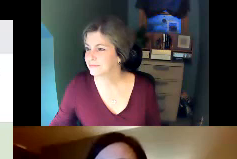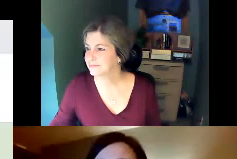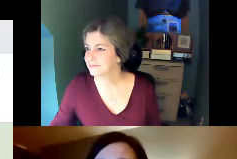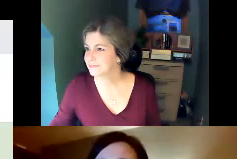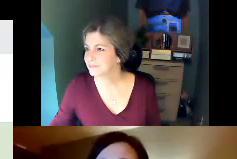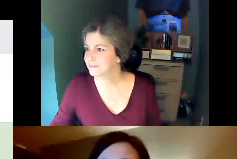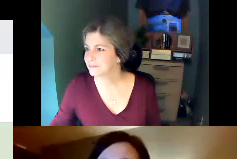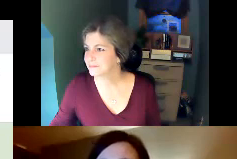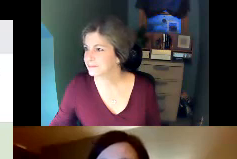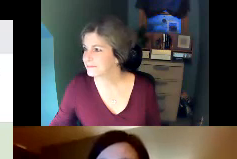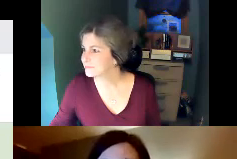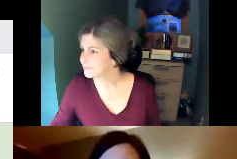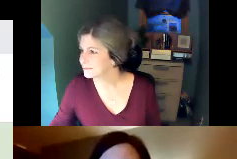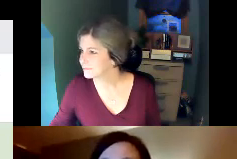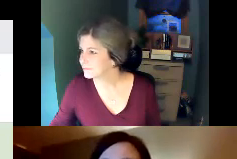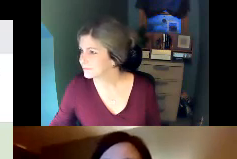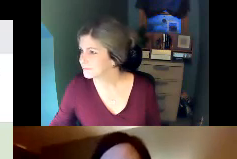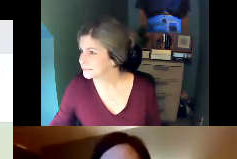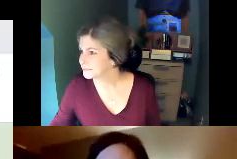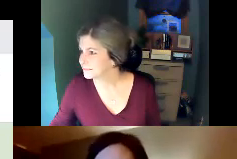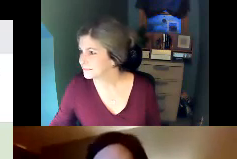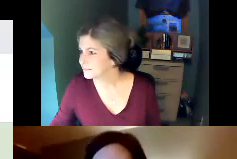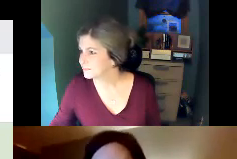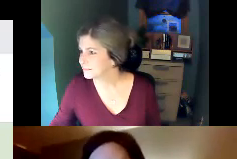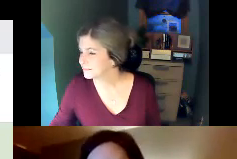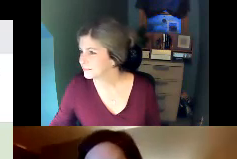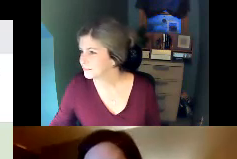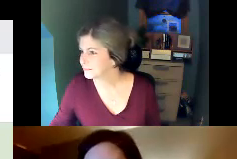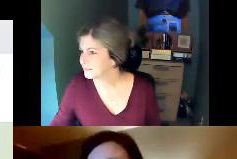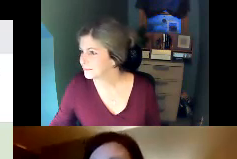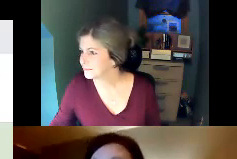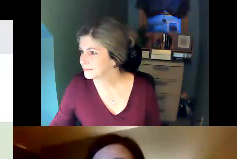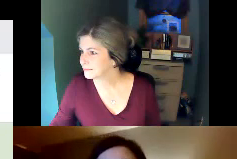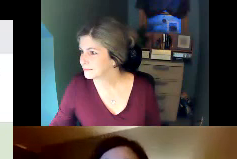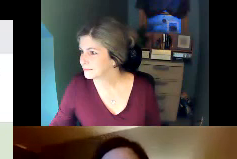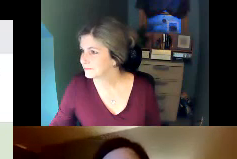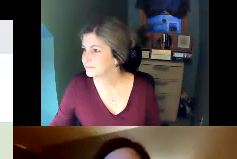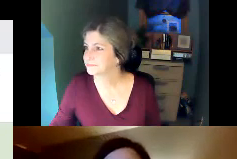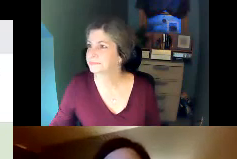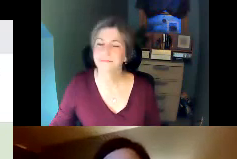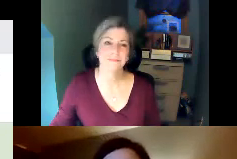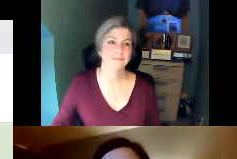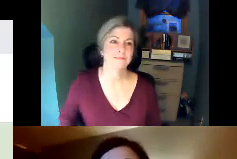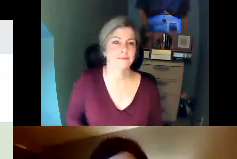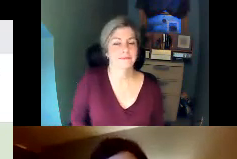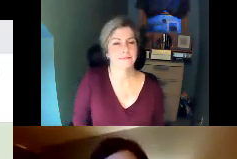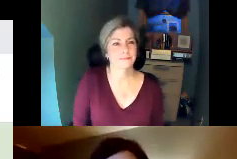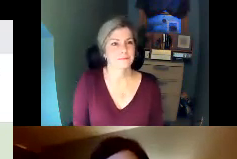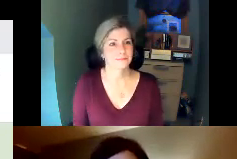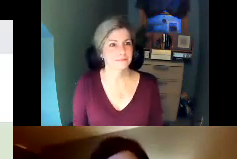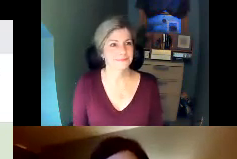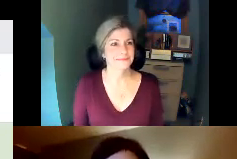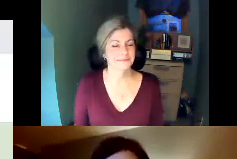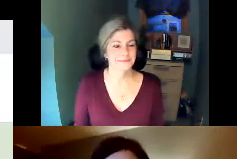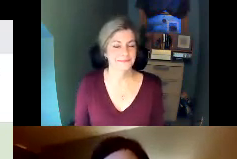to answer those questions and to help support you. So please make sure you ask questions. Another thing that's important is to get all of